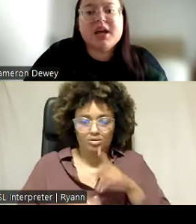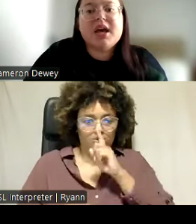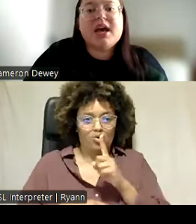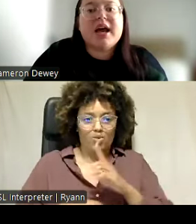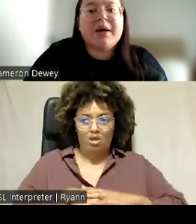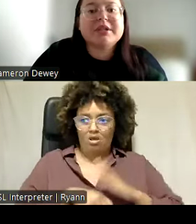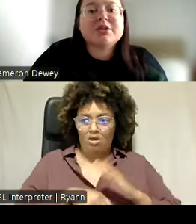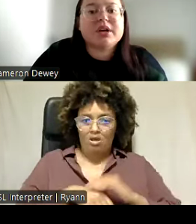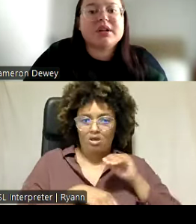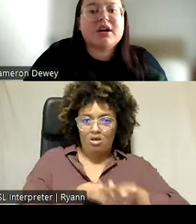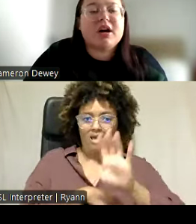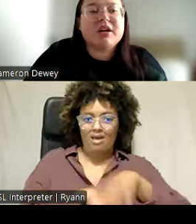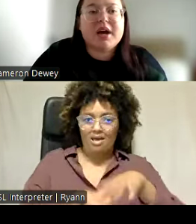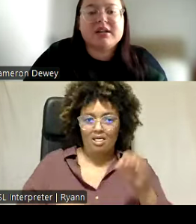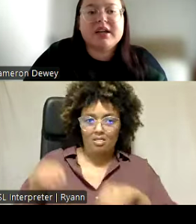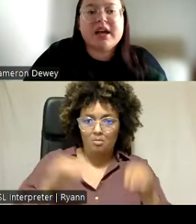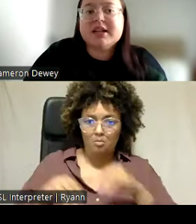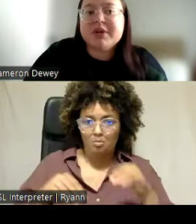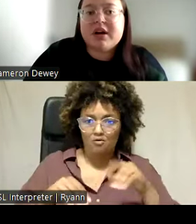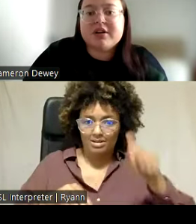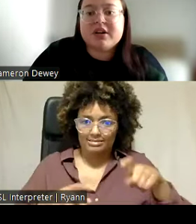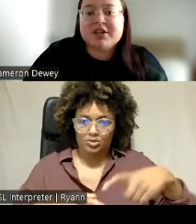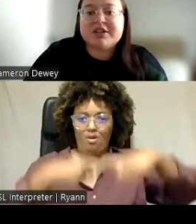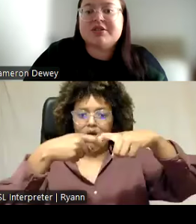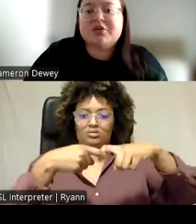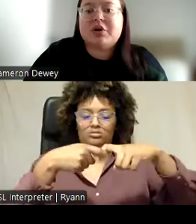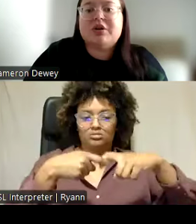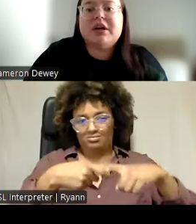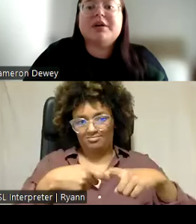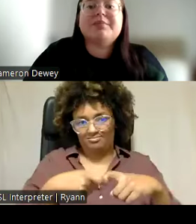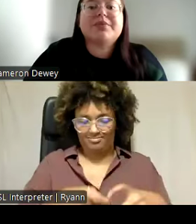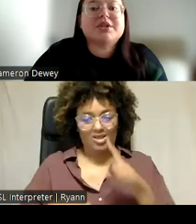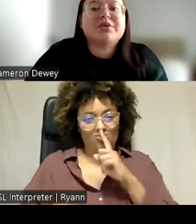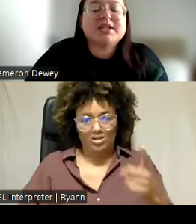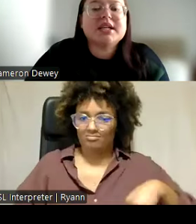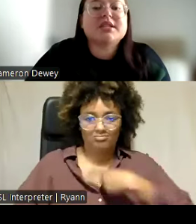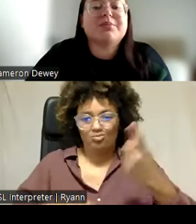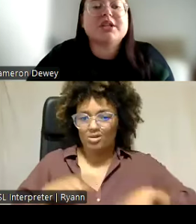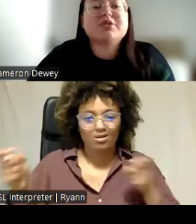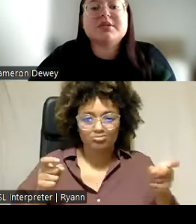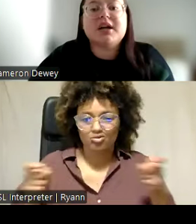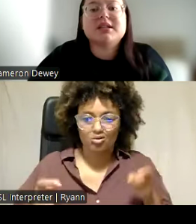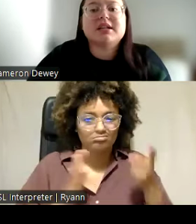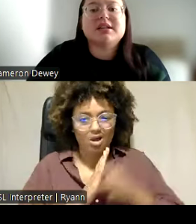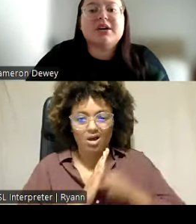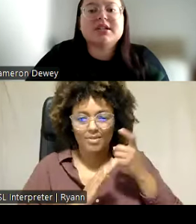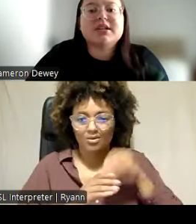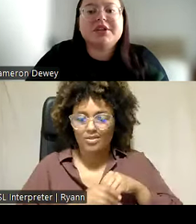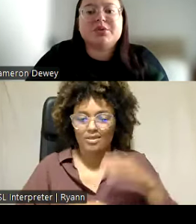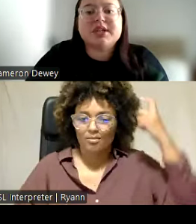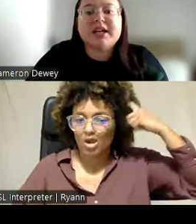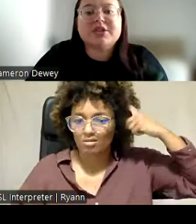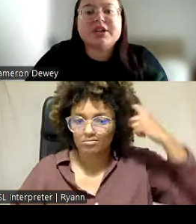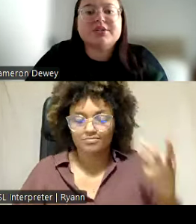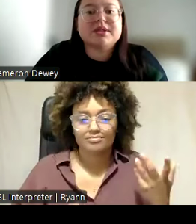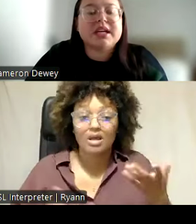movement. It happens quickly, automatically, and it's beyond our conscious control. This freezing is the brain's response that allows an